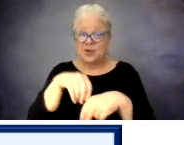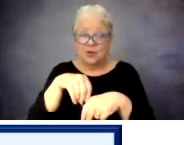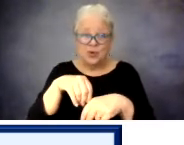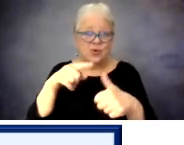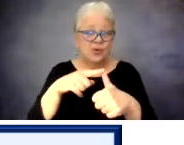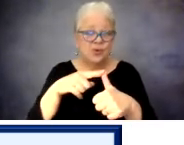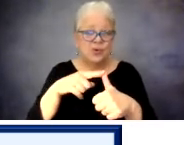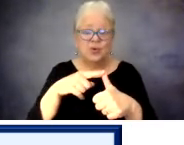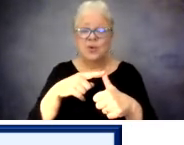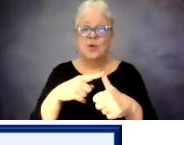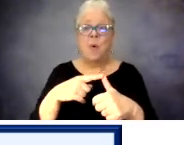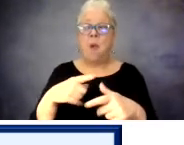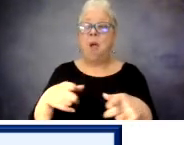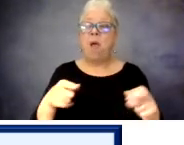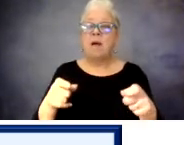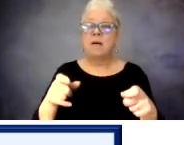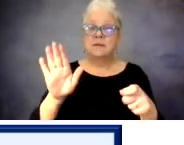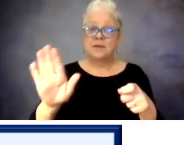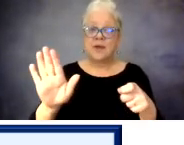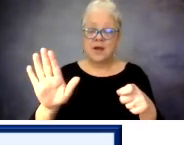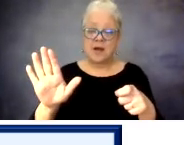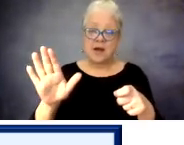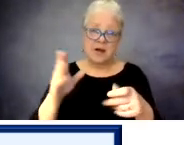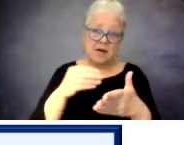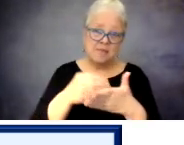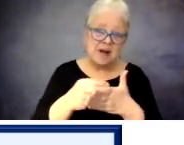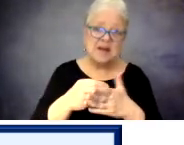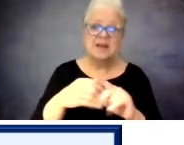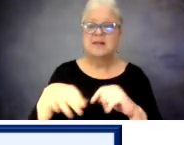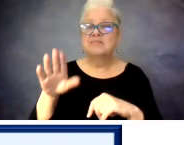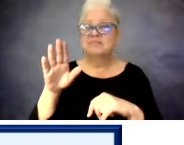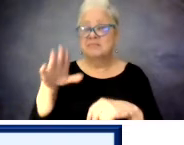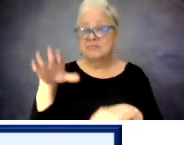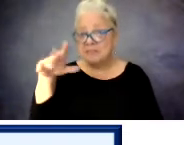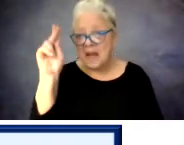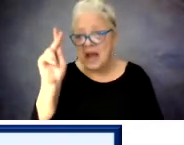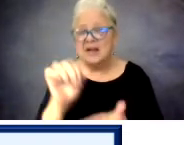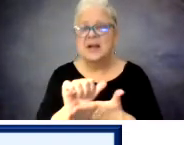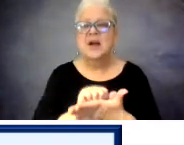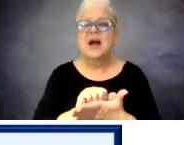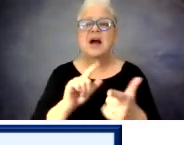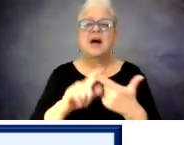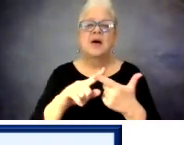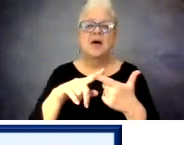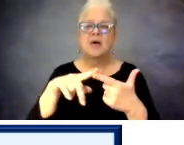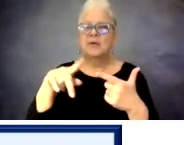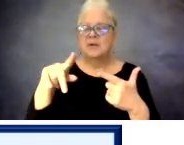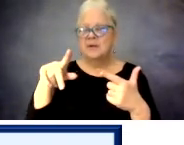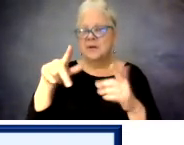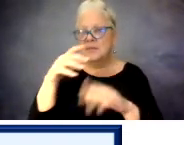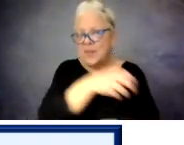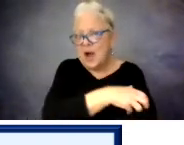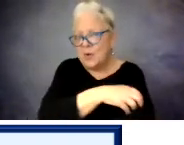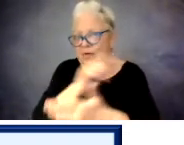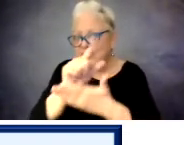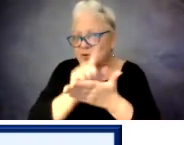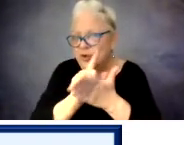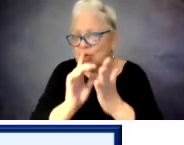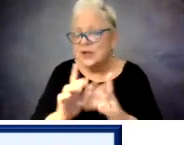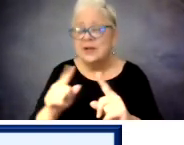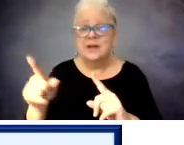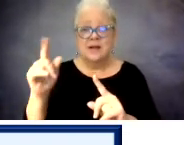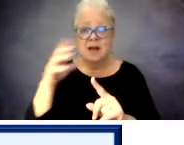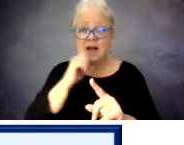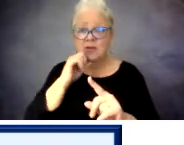without consent. So taking over the banking, the power of attorney, all of those things without the elder being involved. Loss